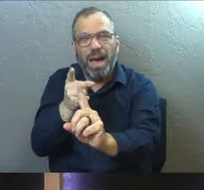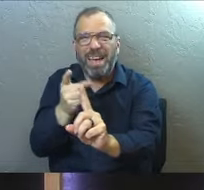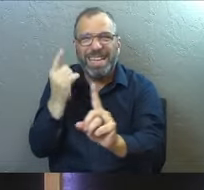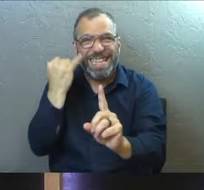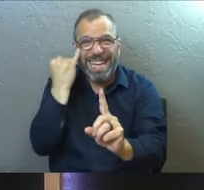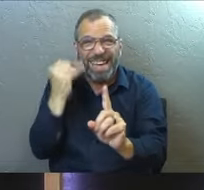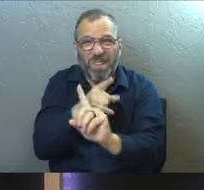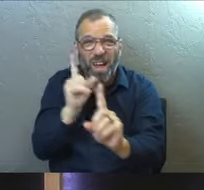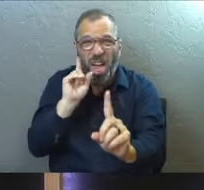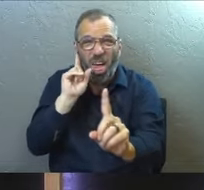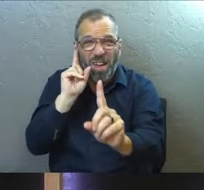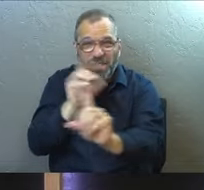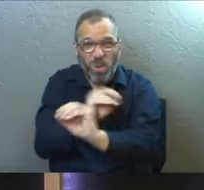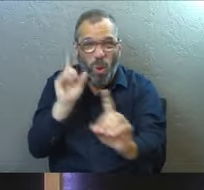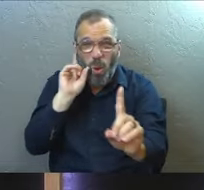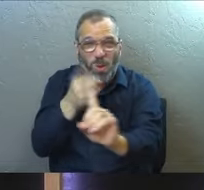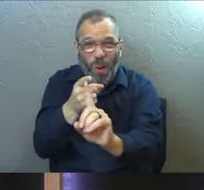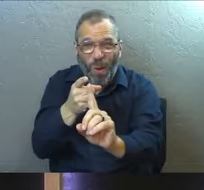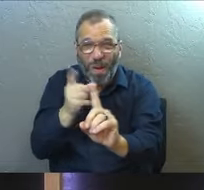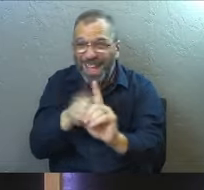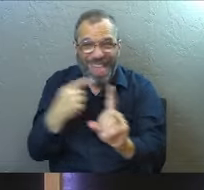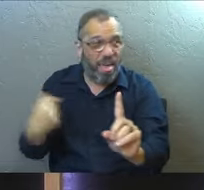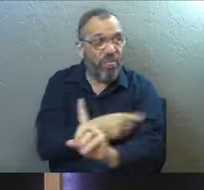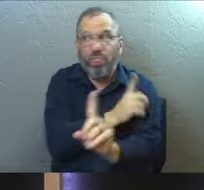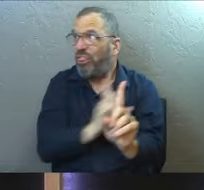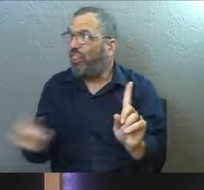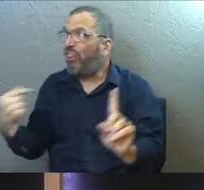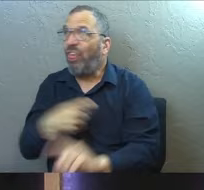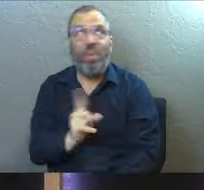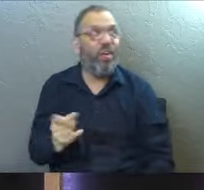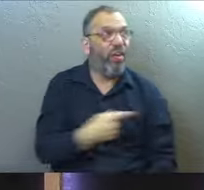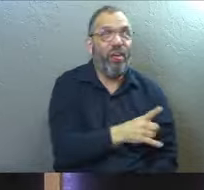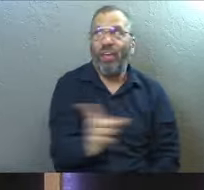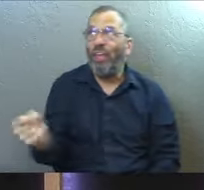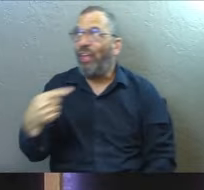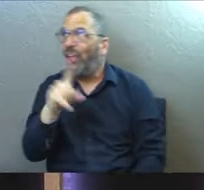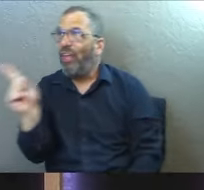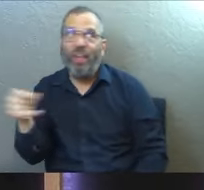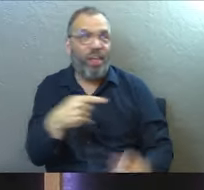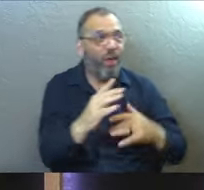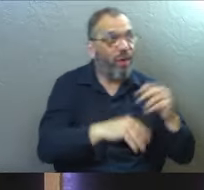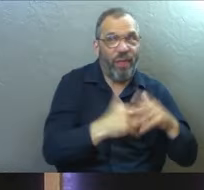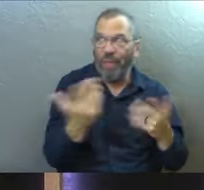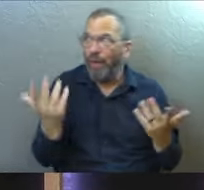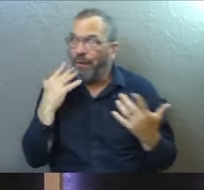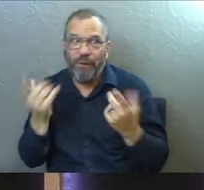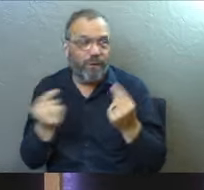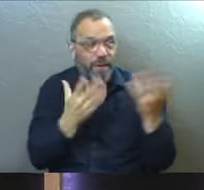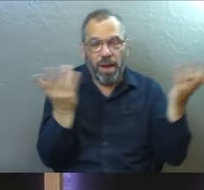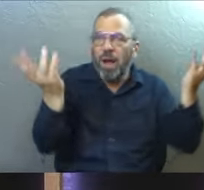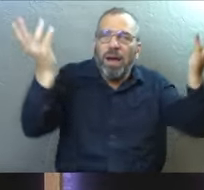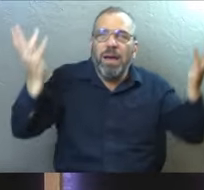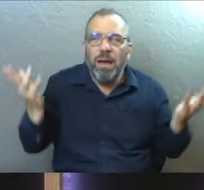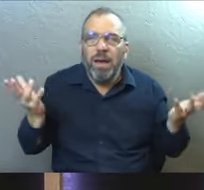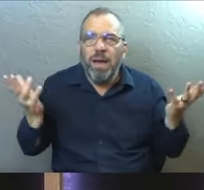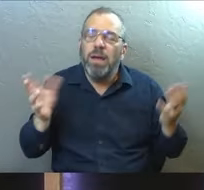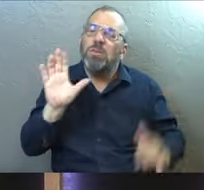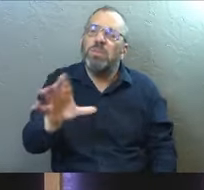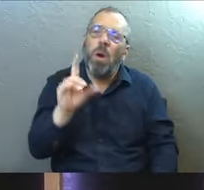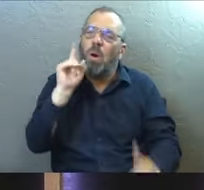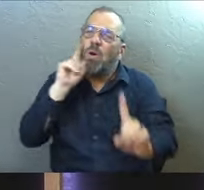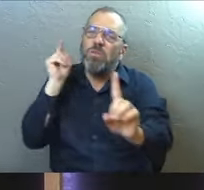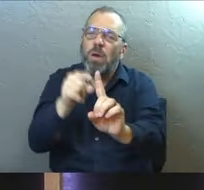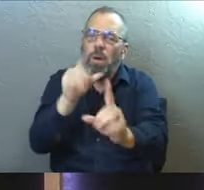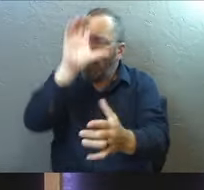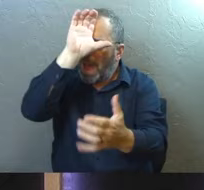a goal, I don't have this is what I'm shooting for, then I'm just floundering. And I don't know what I'm supposed to be building. I don't know what I'm supposed to be doing. So the